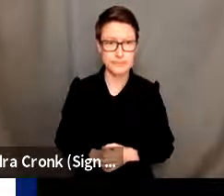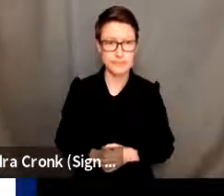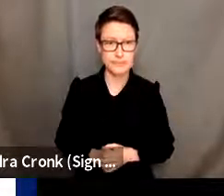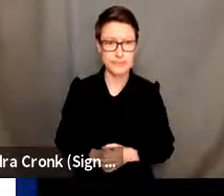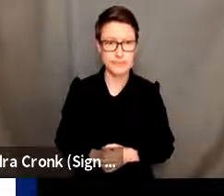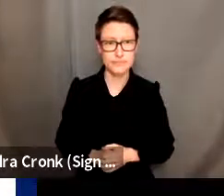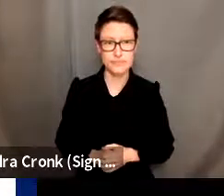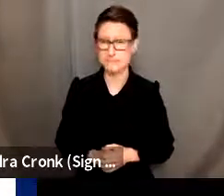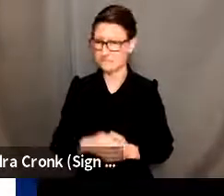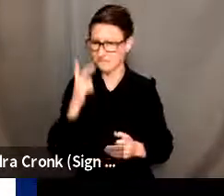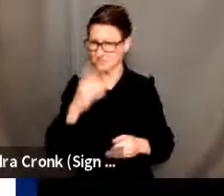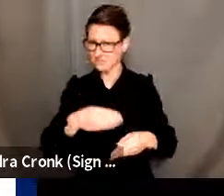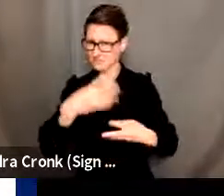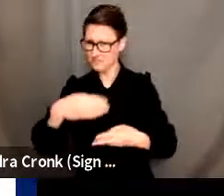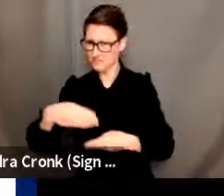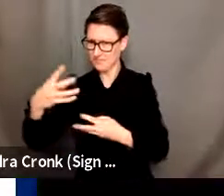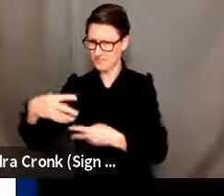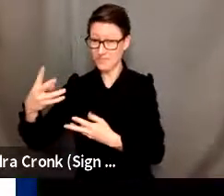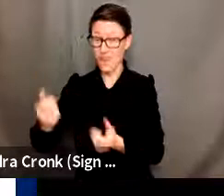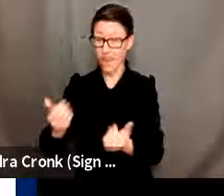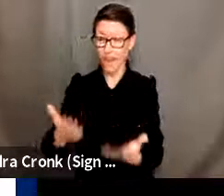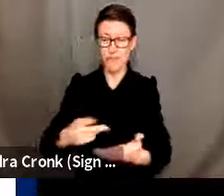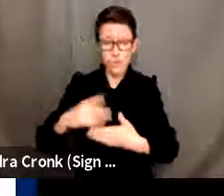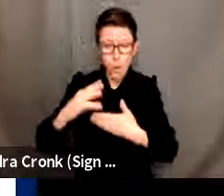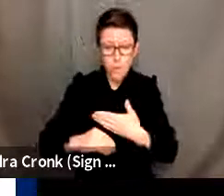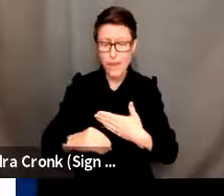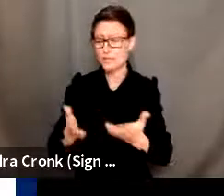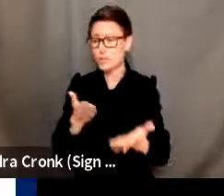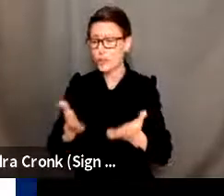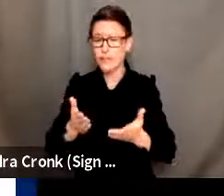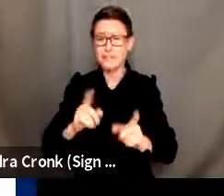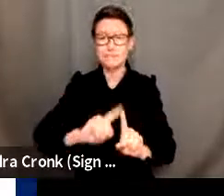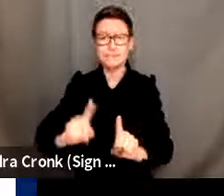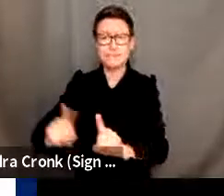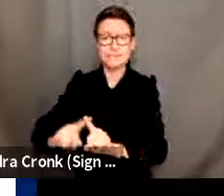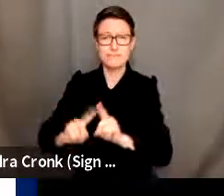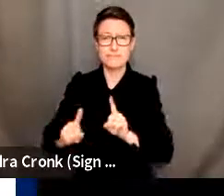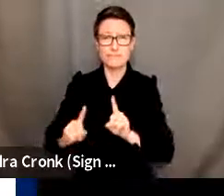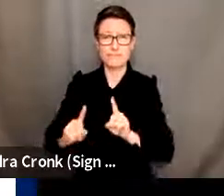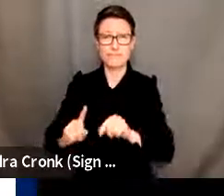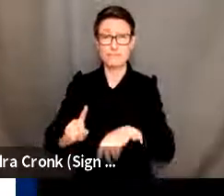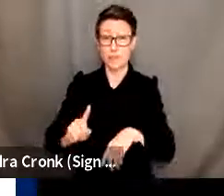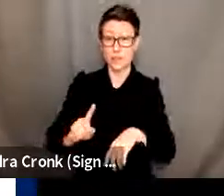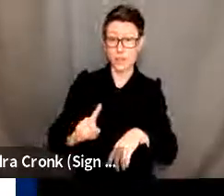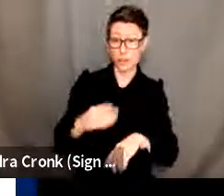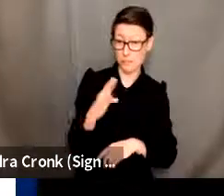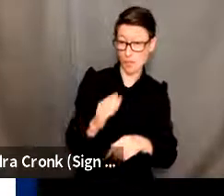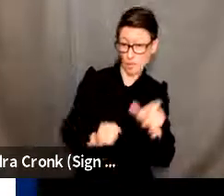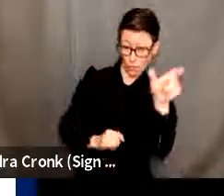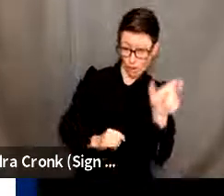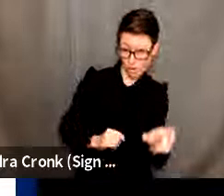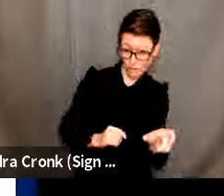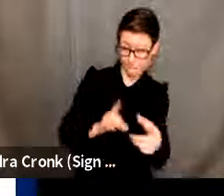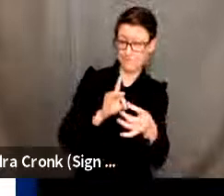This is a list of the programs and services we offer. The first column has to do with everything that is directly related to handling